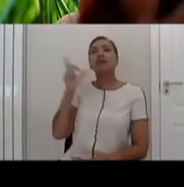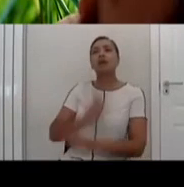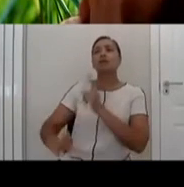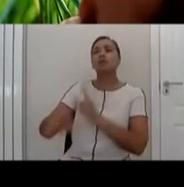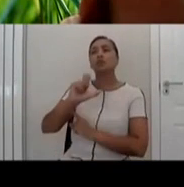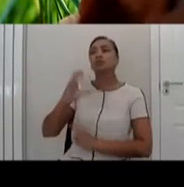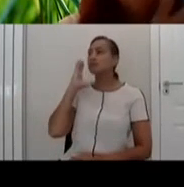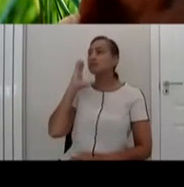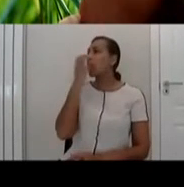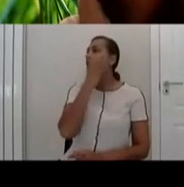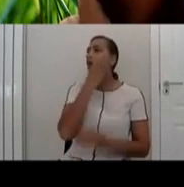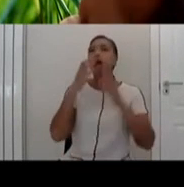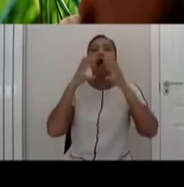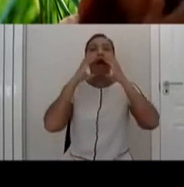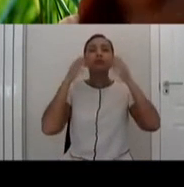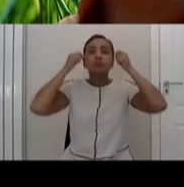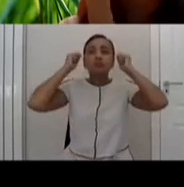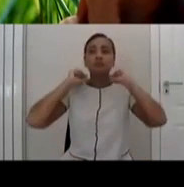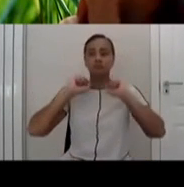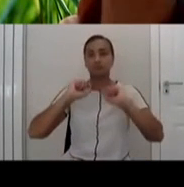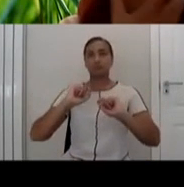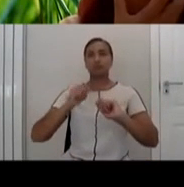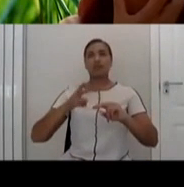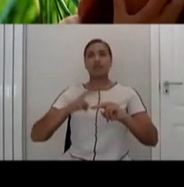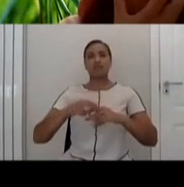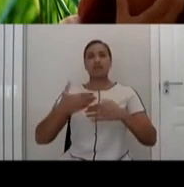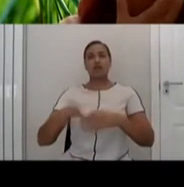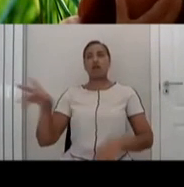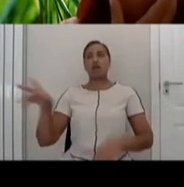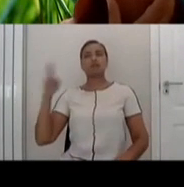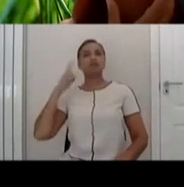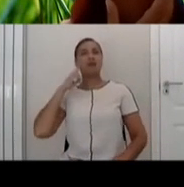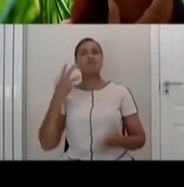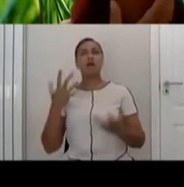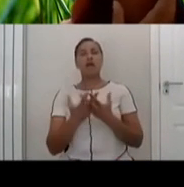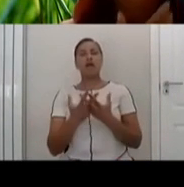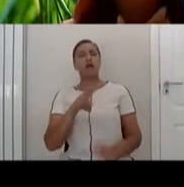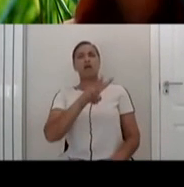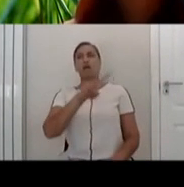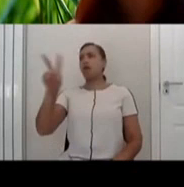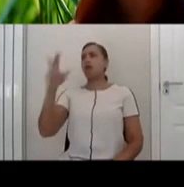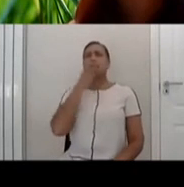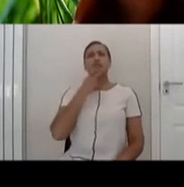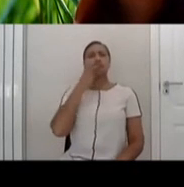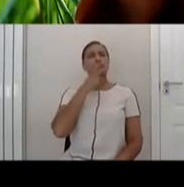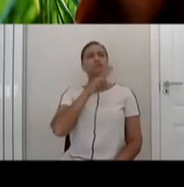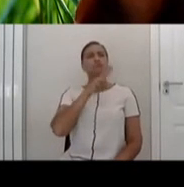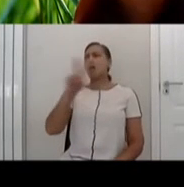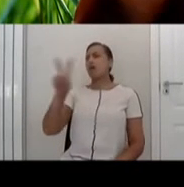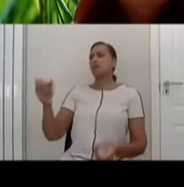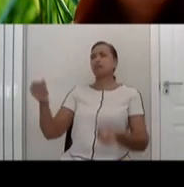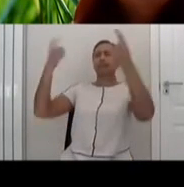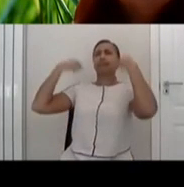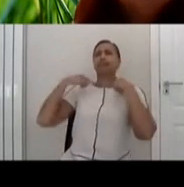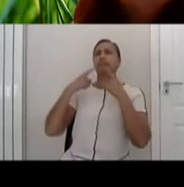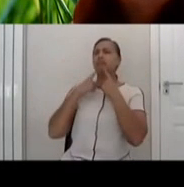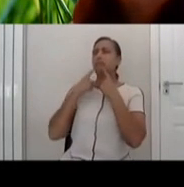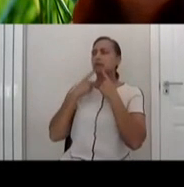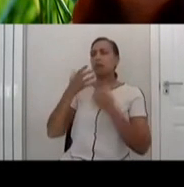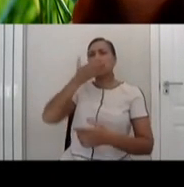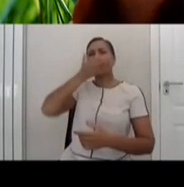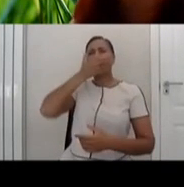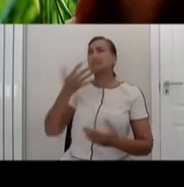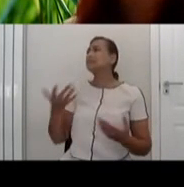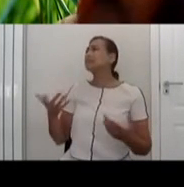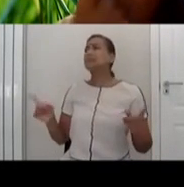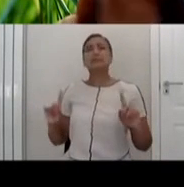mask, because as more people are wearing face masks and coverings, actually, they don't even have a chance to lip read. So I know the NHS and actually the North Mid